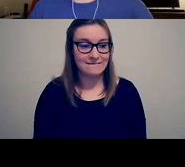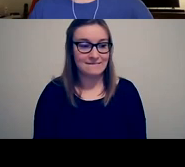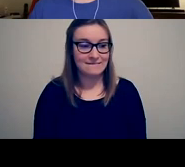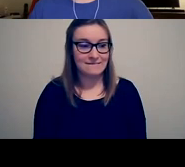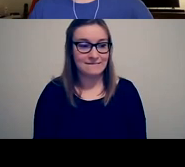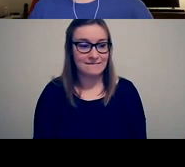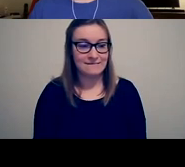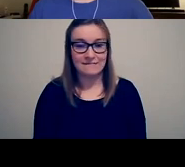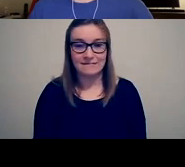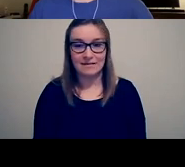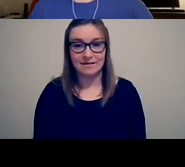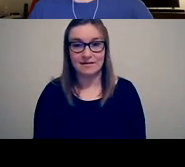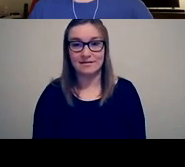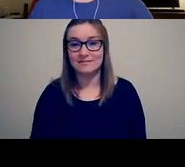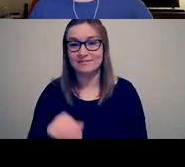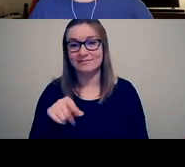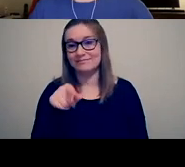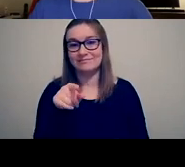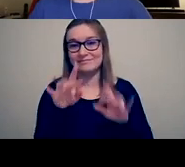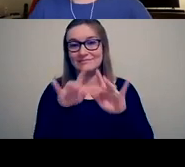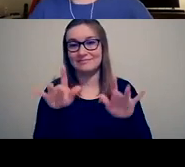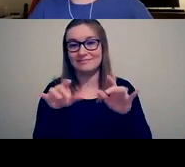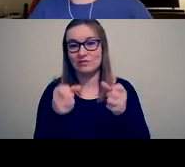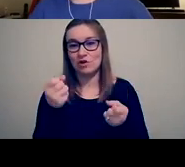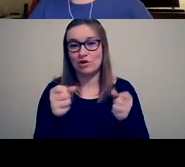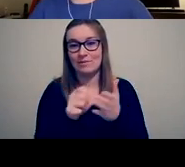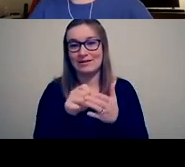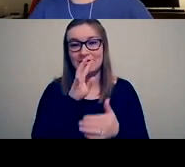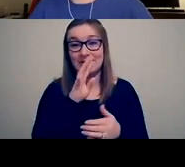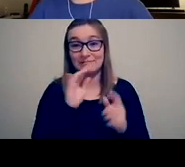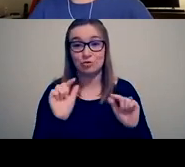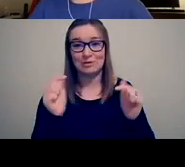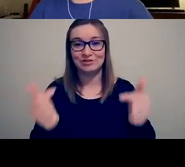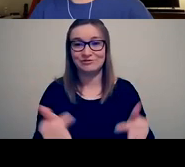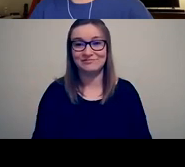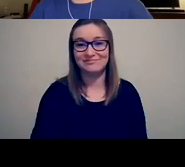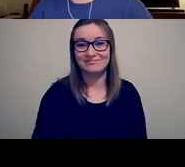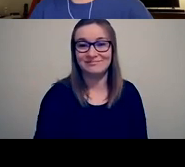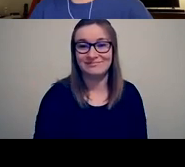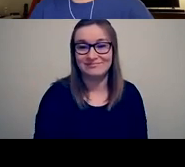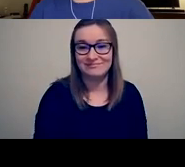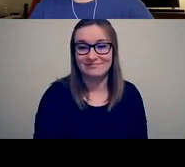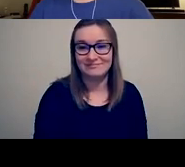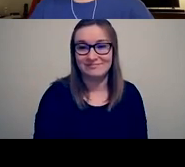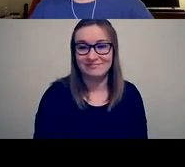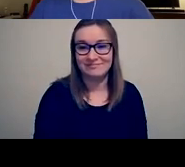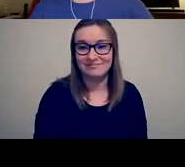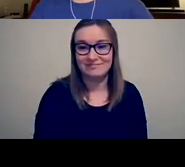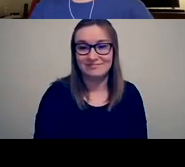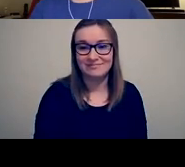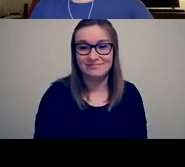checked. Front wheel drive left parent. Actually, Matt, I wanted to show you the price. Price heading level